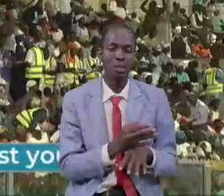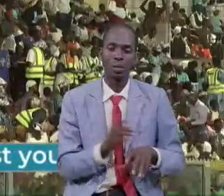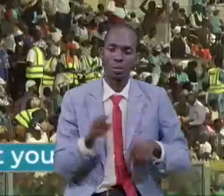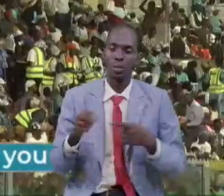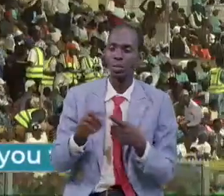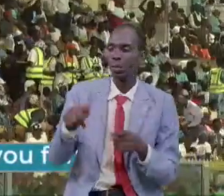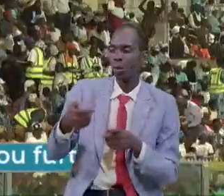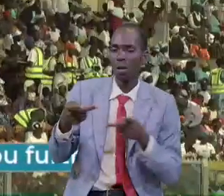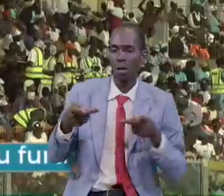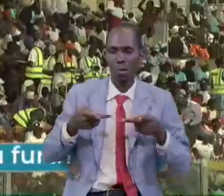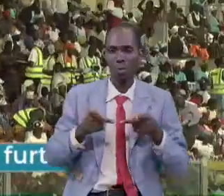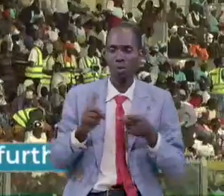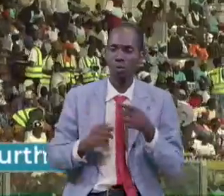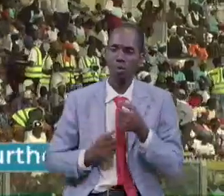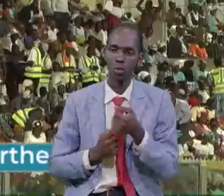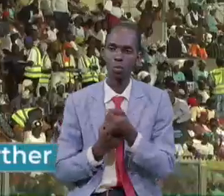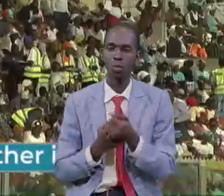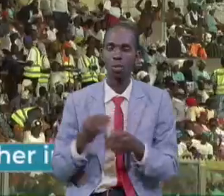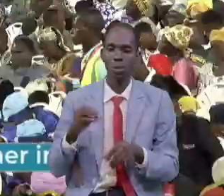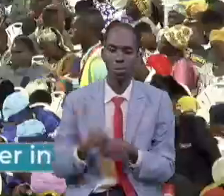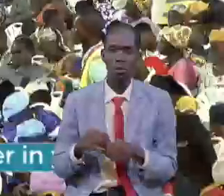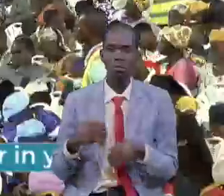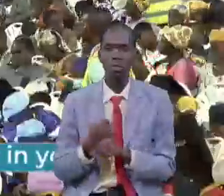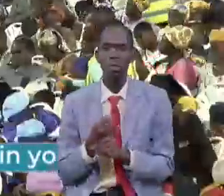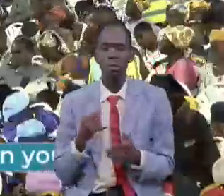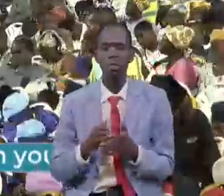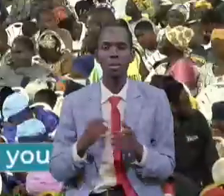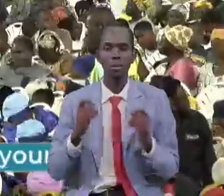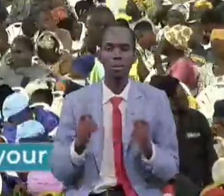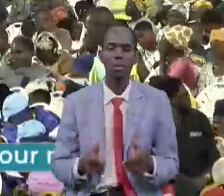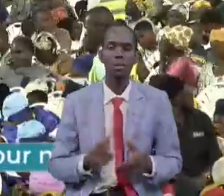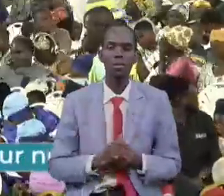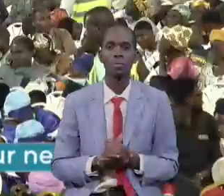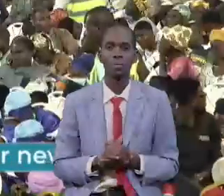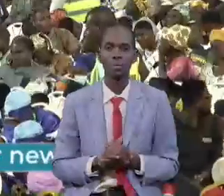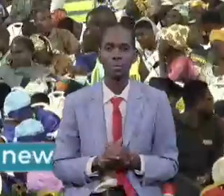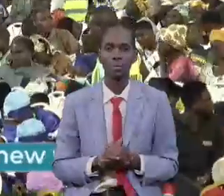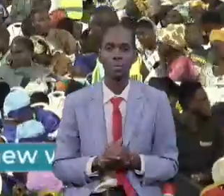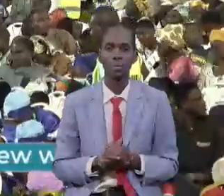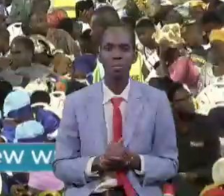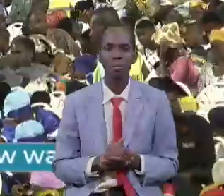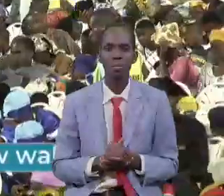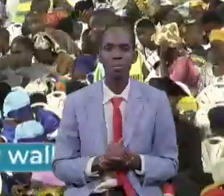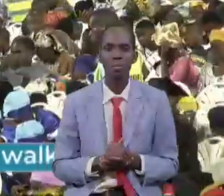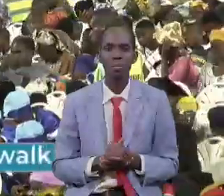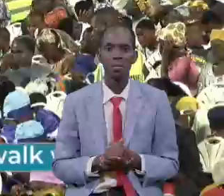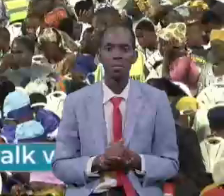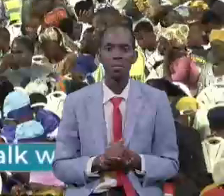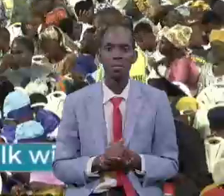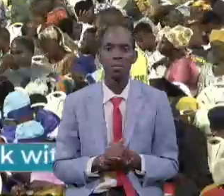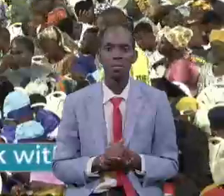stand there. Quick. Let's go there and help them. I want to hear